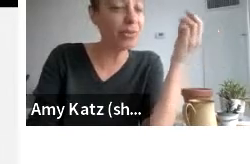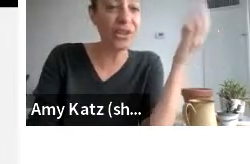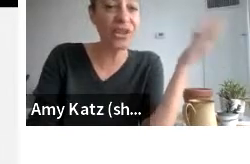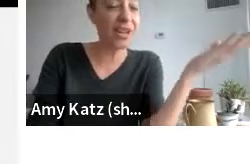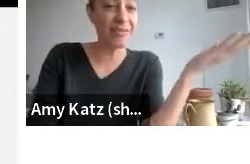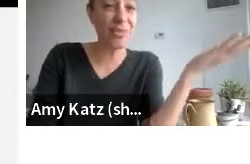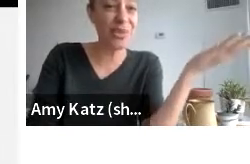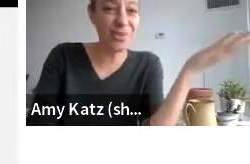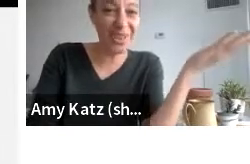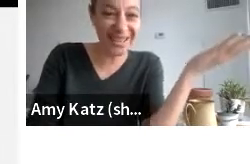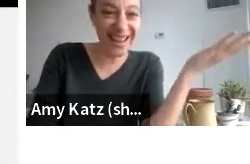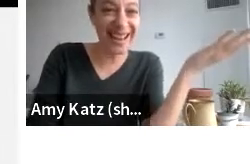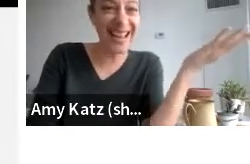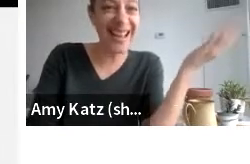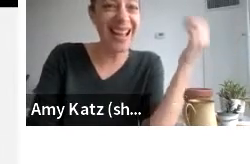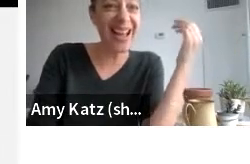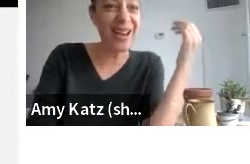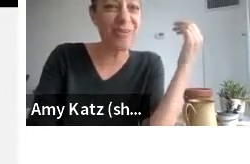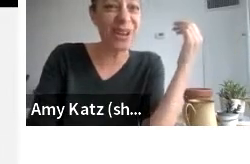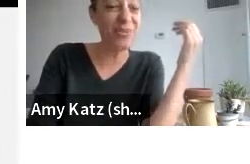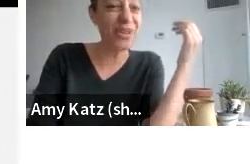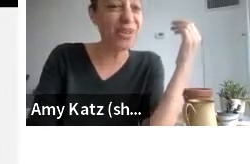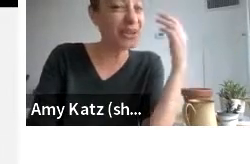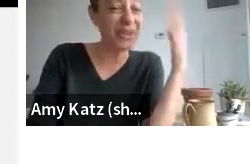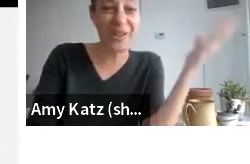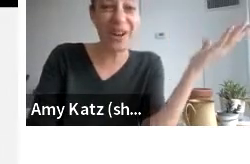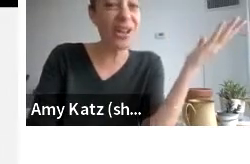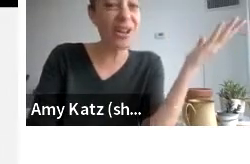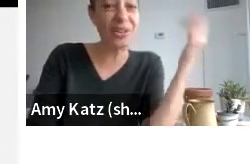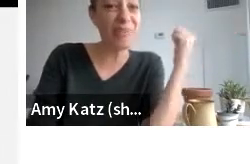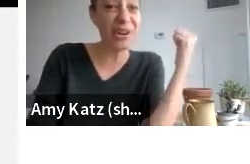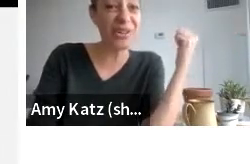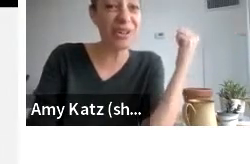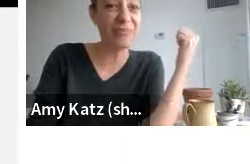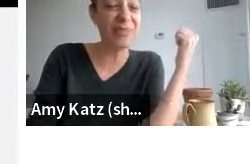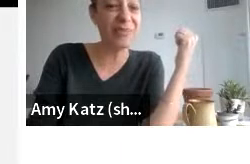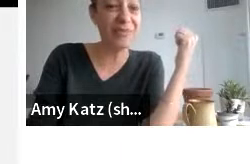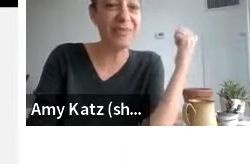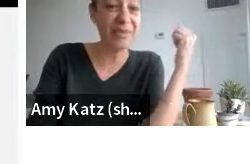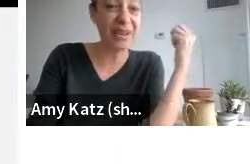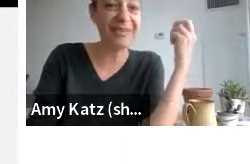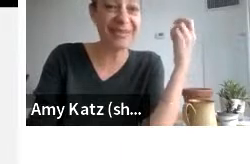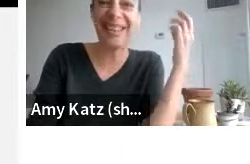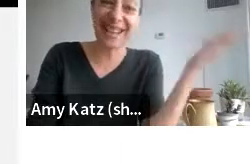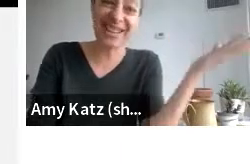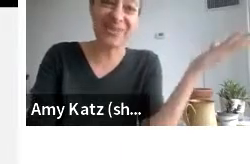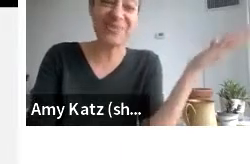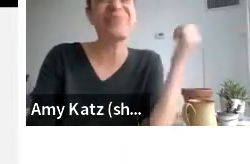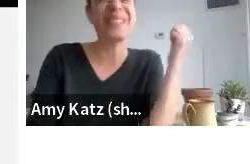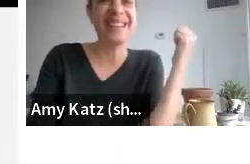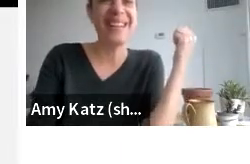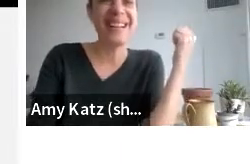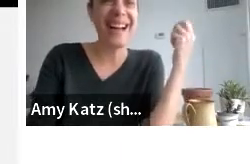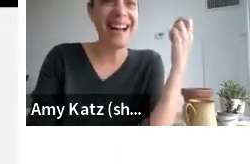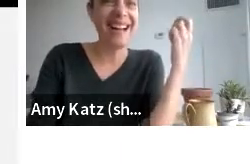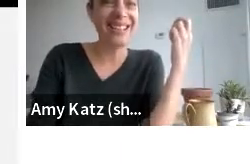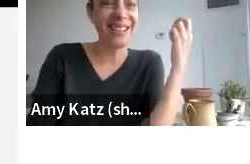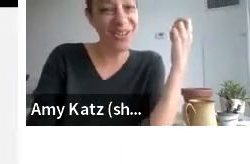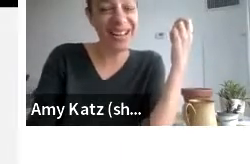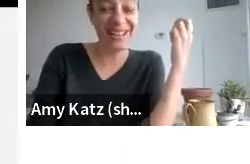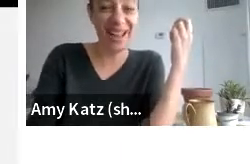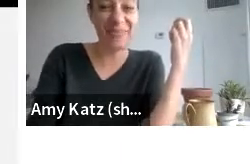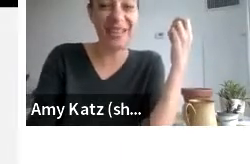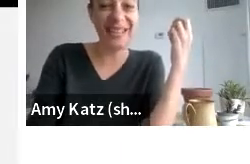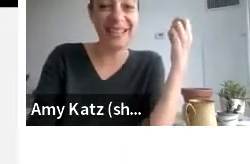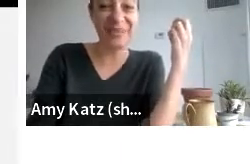we appreciate it more than we can say. And we hope that this will be a very long-term partnership. And we thank you.